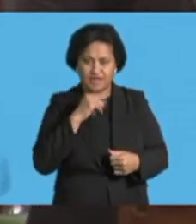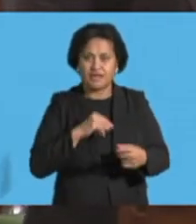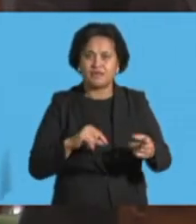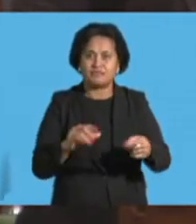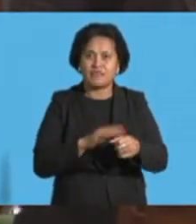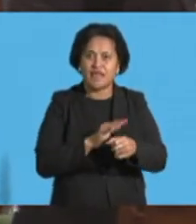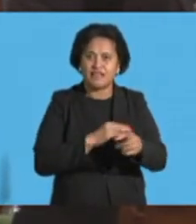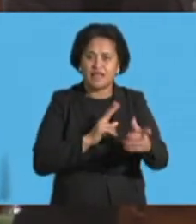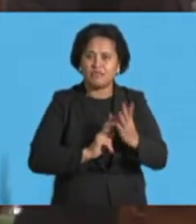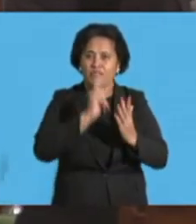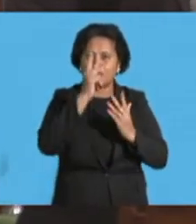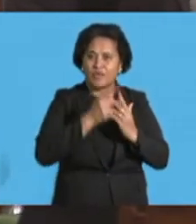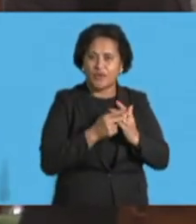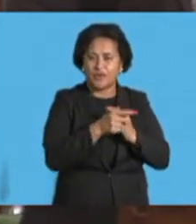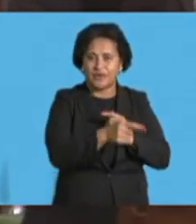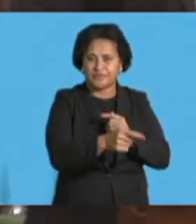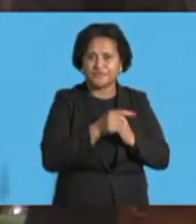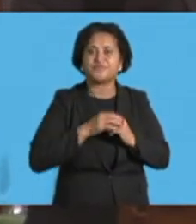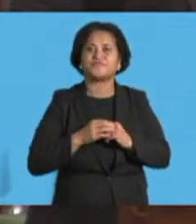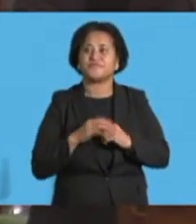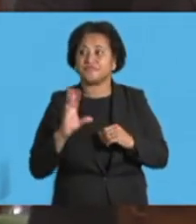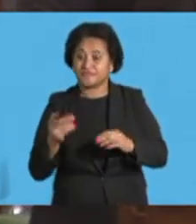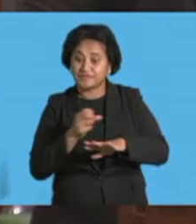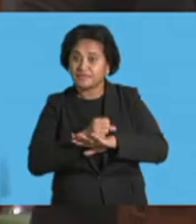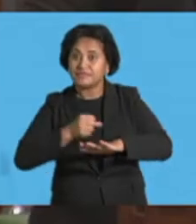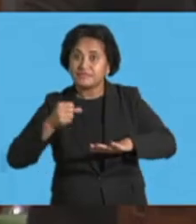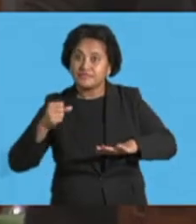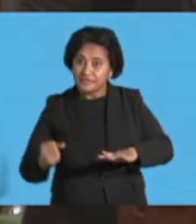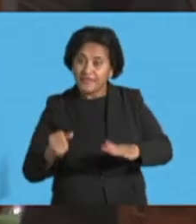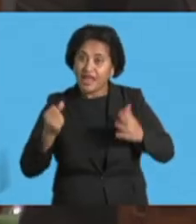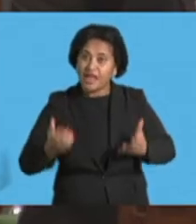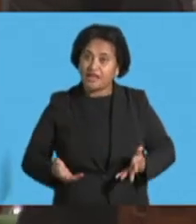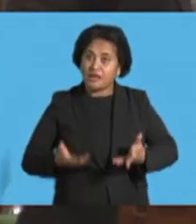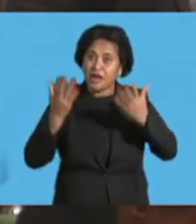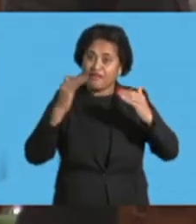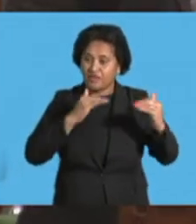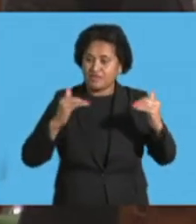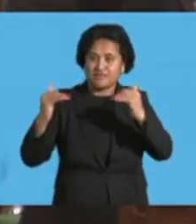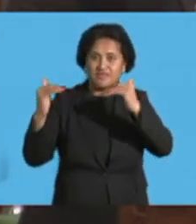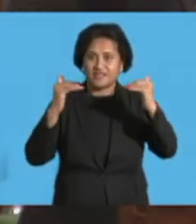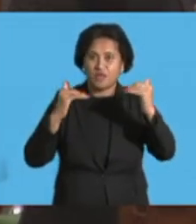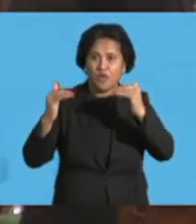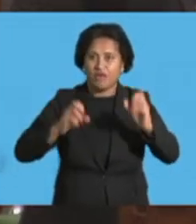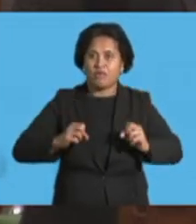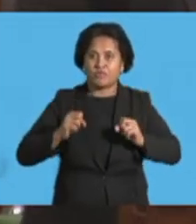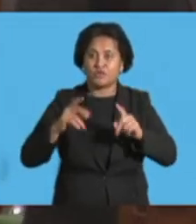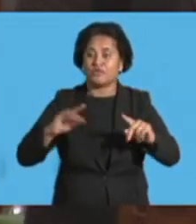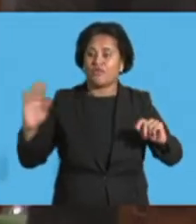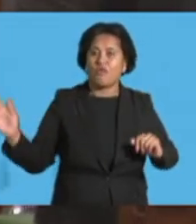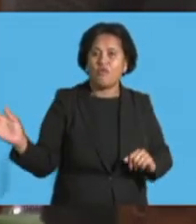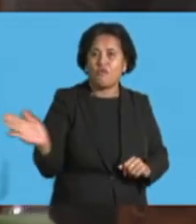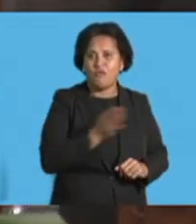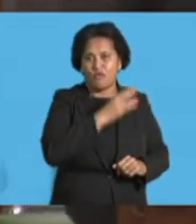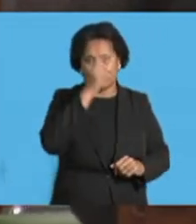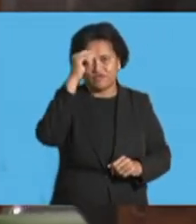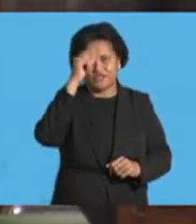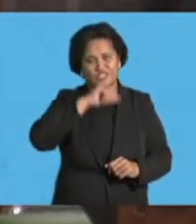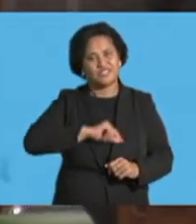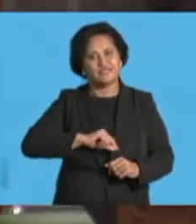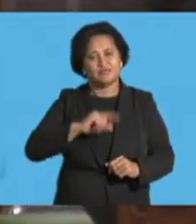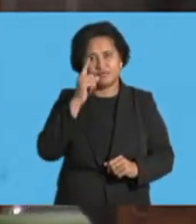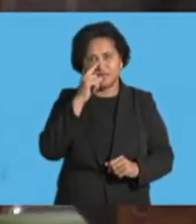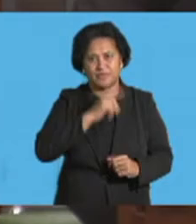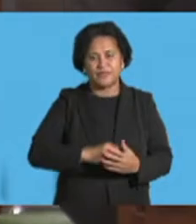in place upholds this government's commitment to equal treatment and equal opportunities to all Fijians. To